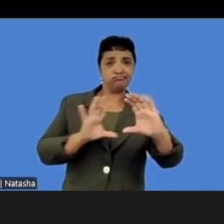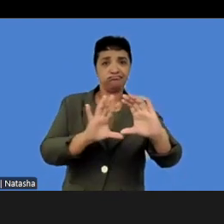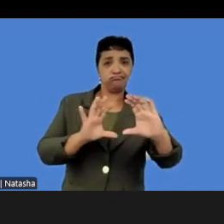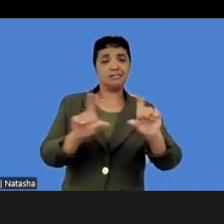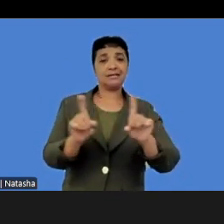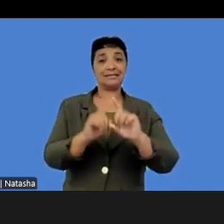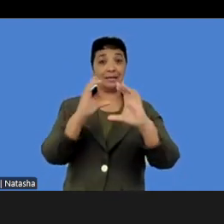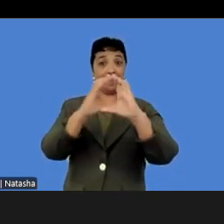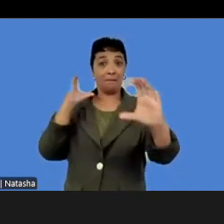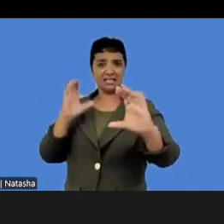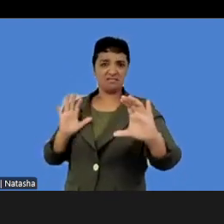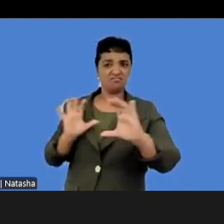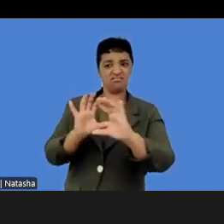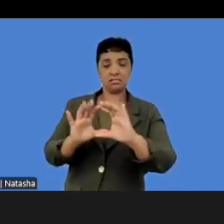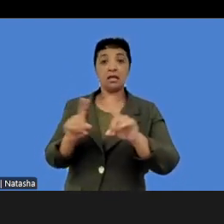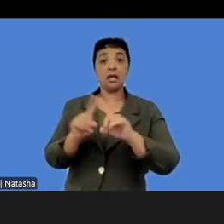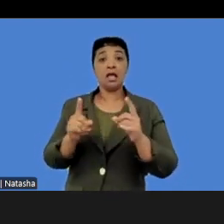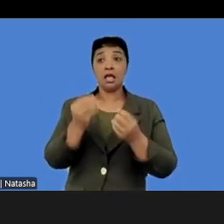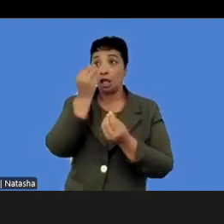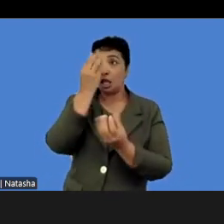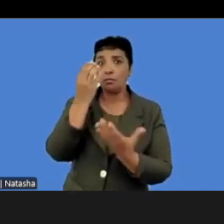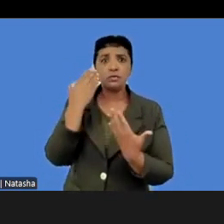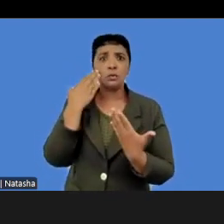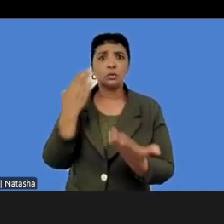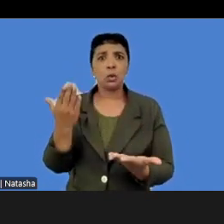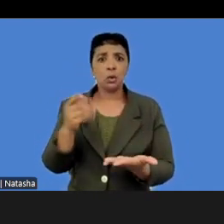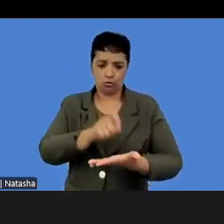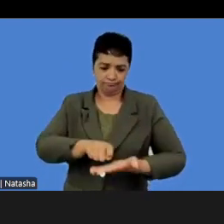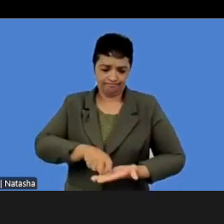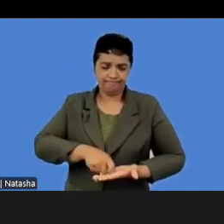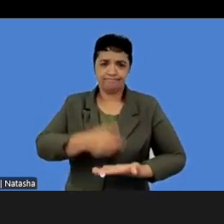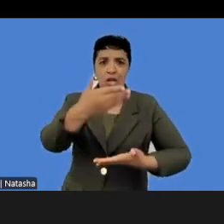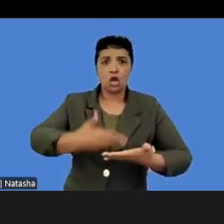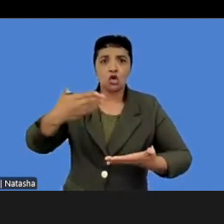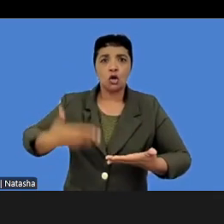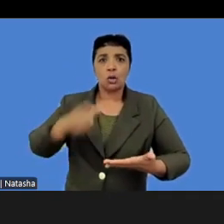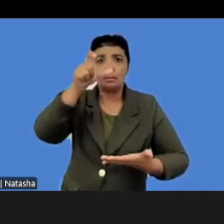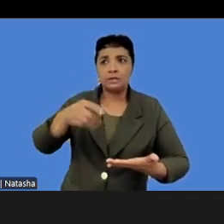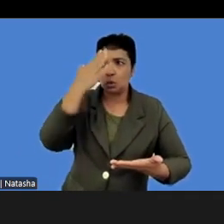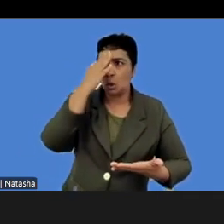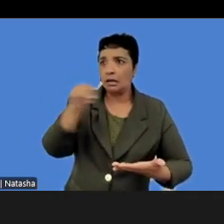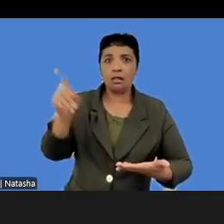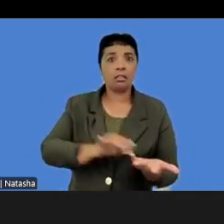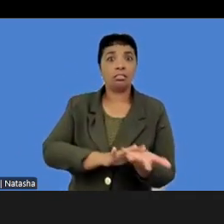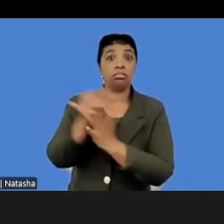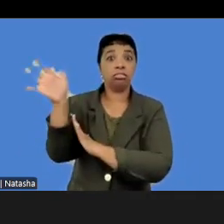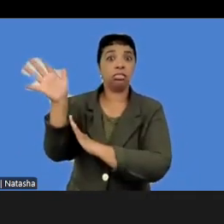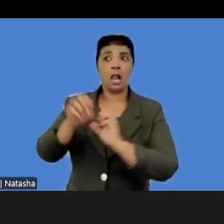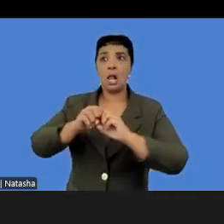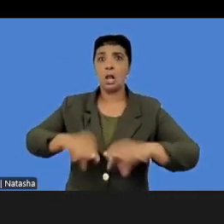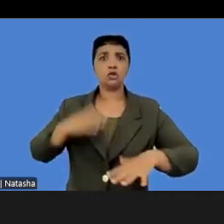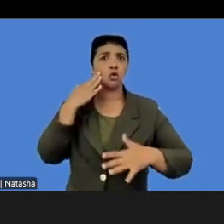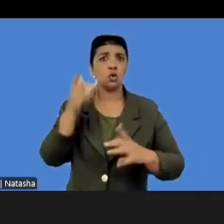around without their confidential information. Patient records were completely lost in the process.